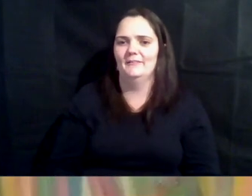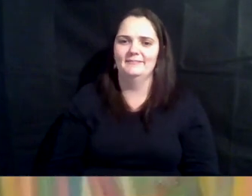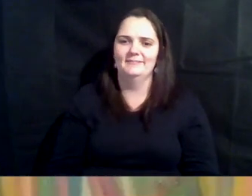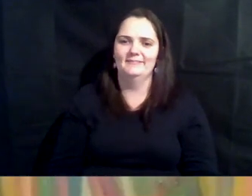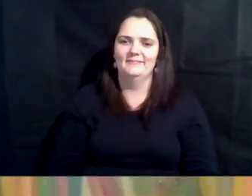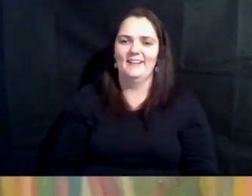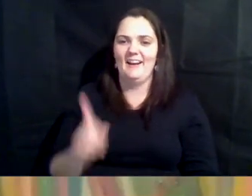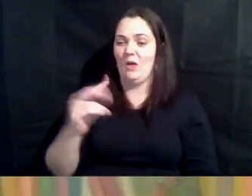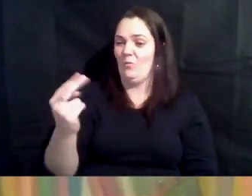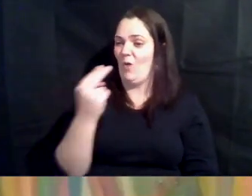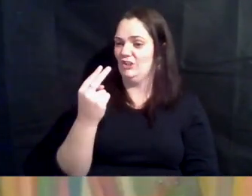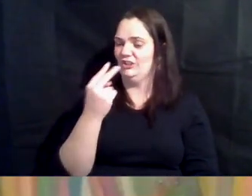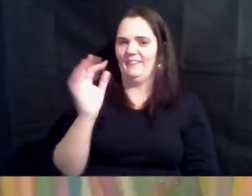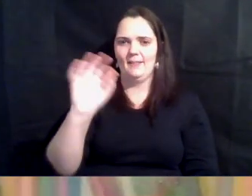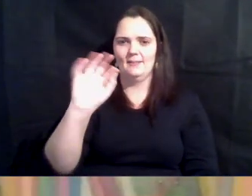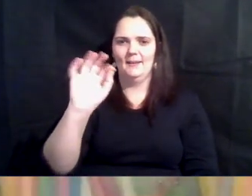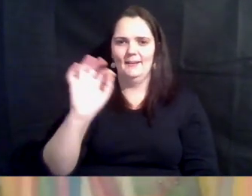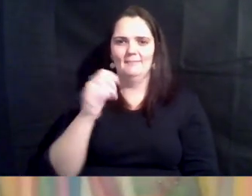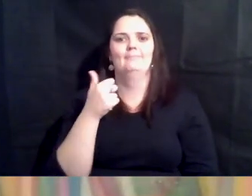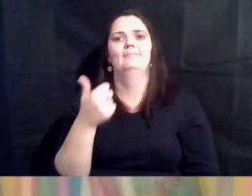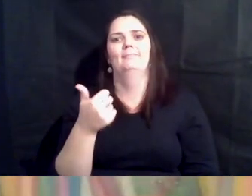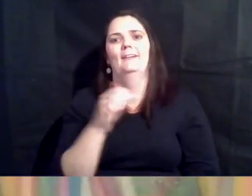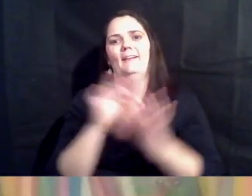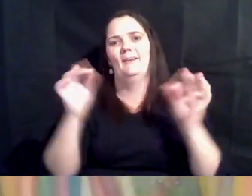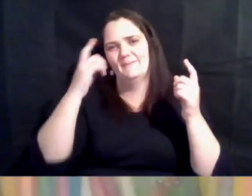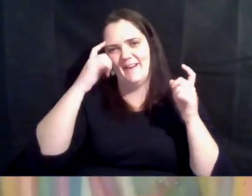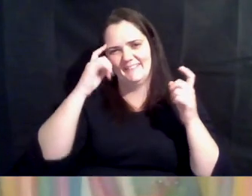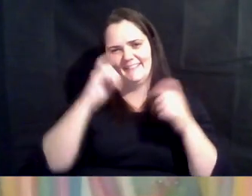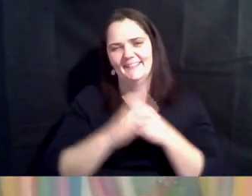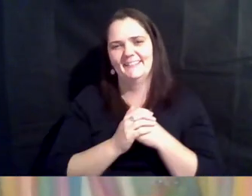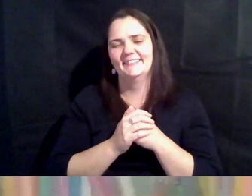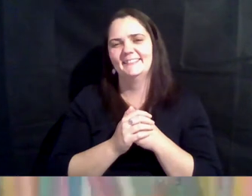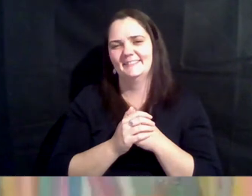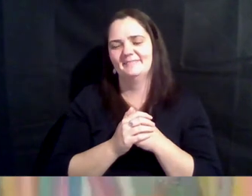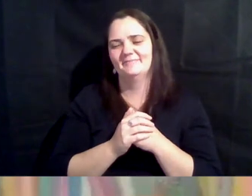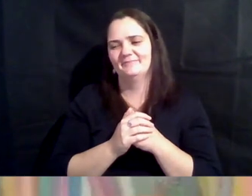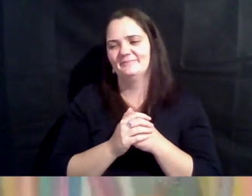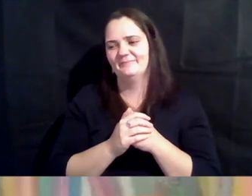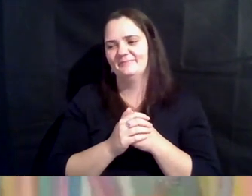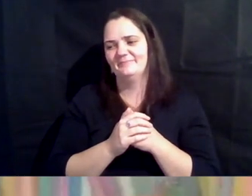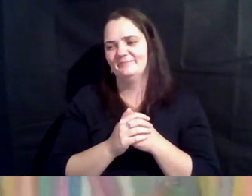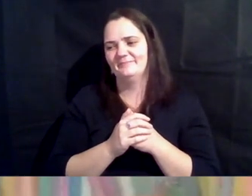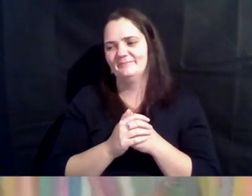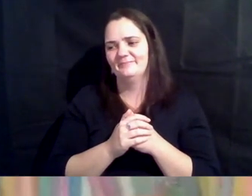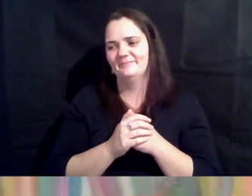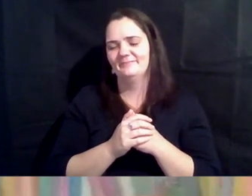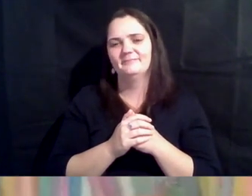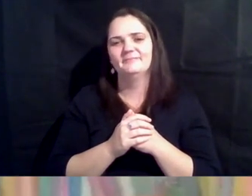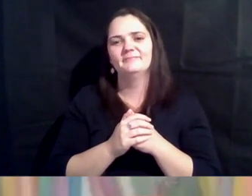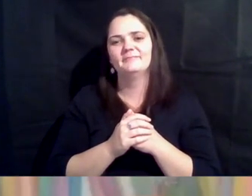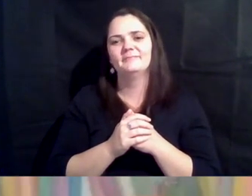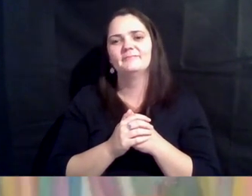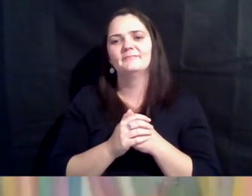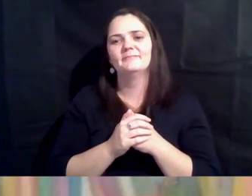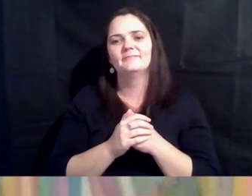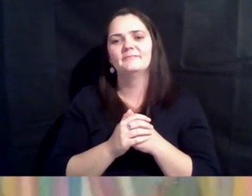Cute. Now I don't have to worry about her watching over my zine making and seeing my personal plant information. Okay. Now that